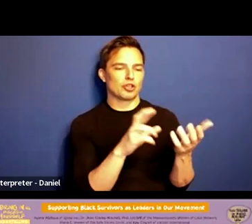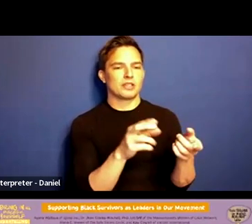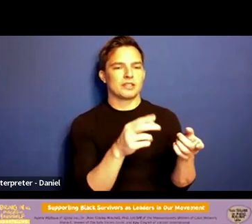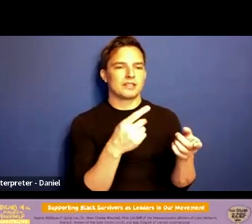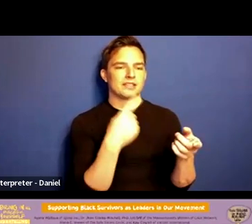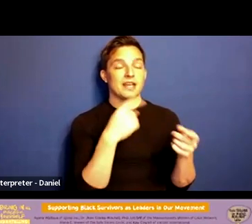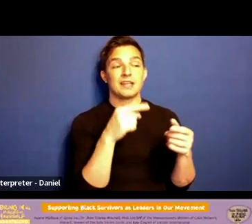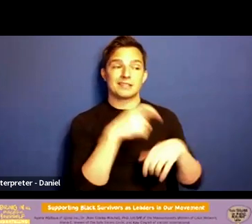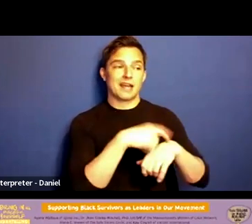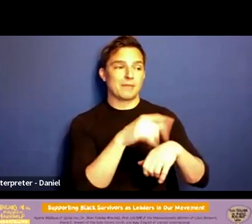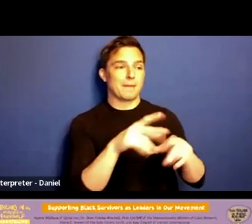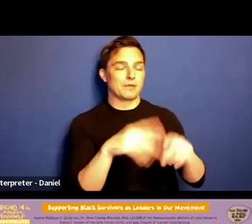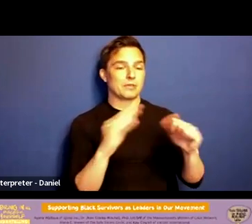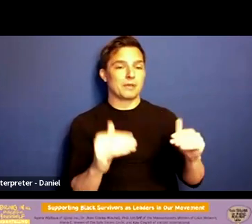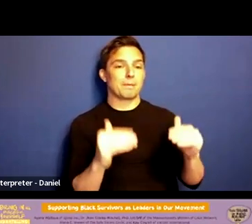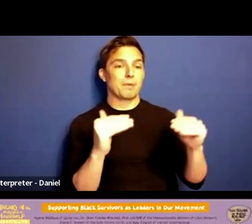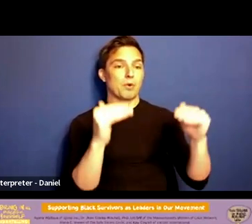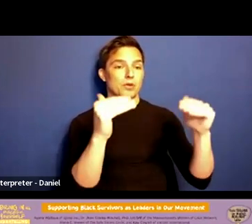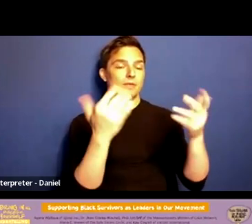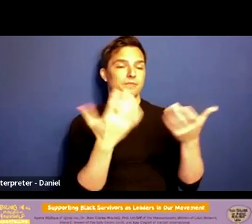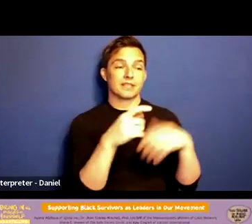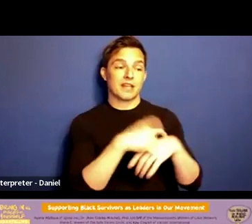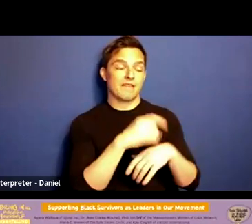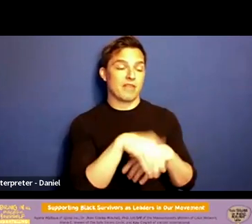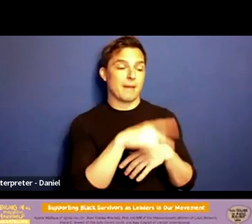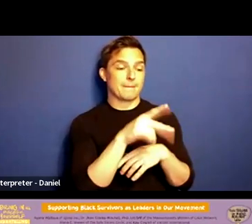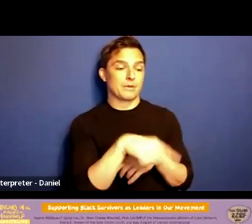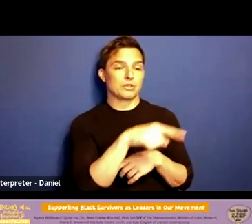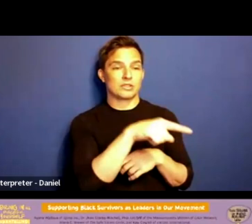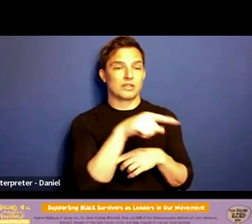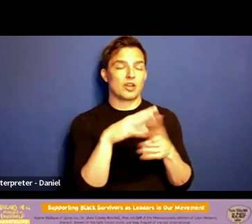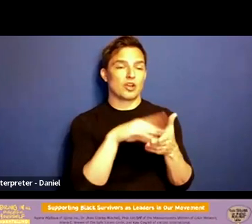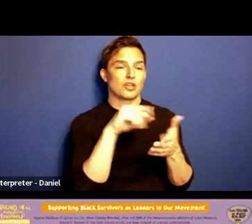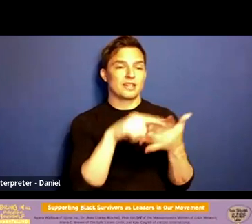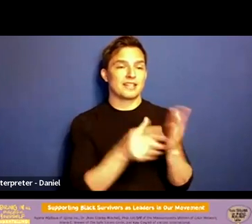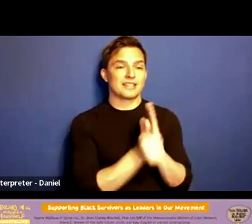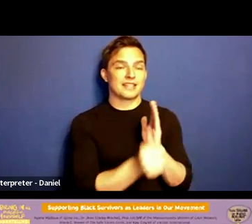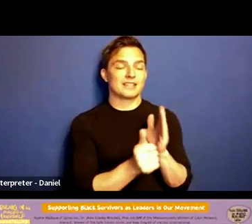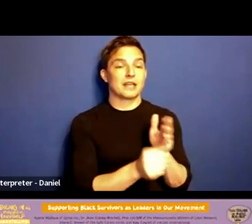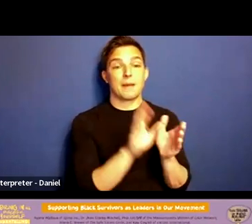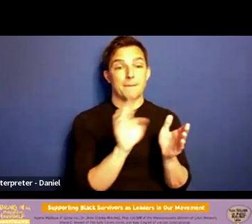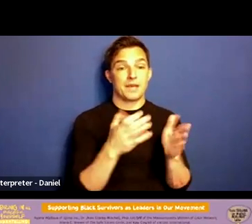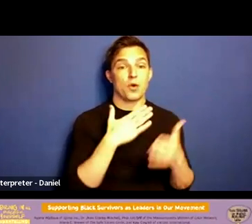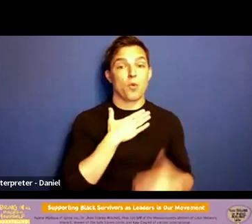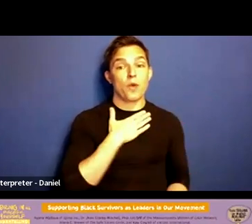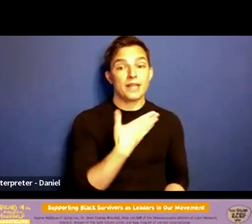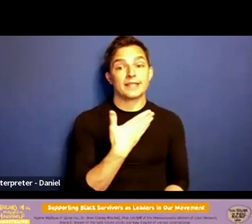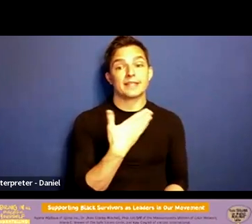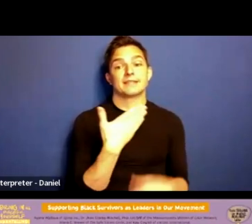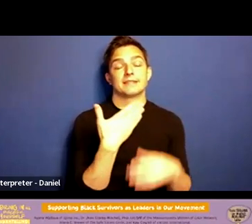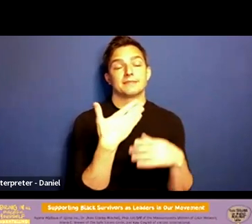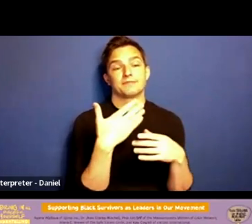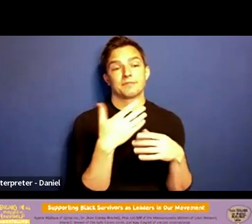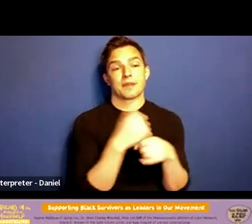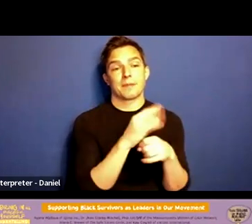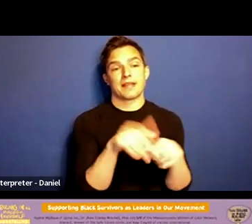to be promoted. It's time for us to have this person learn these skills and be willing to, like you said, make